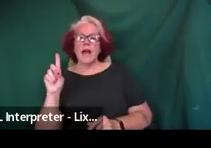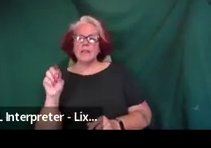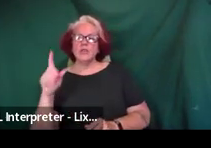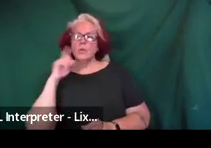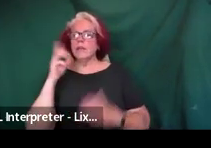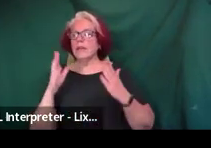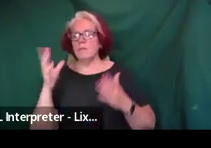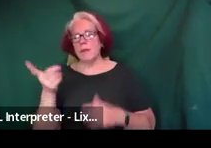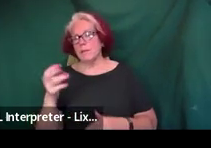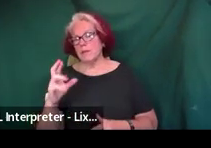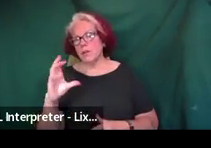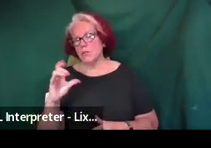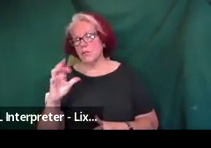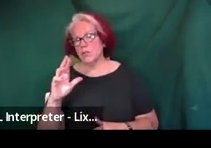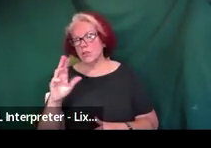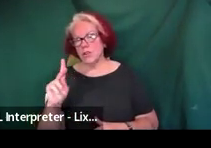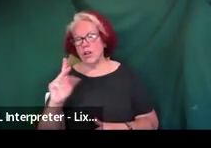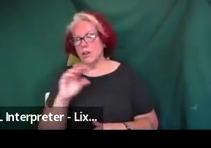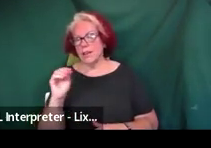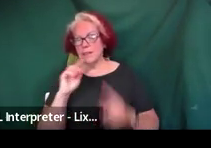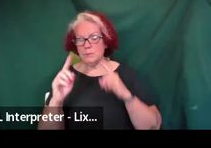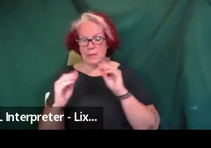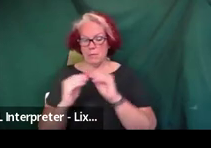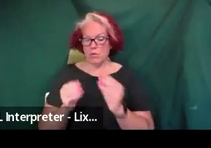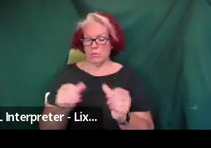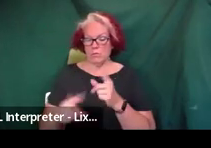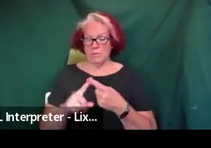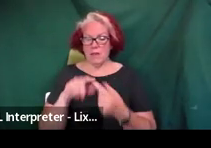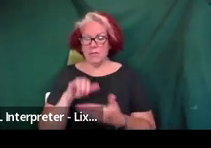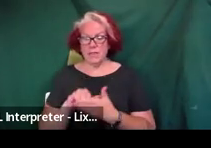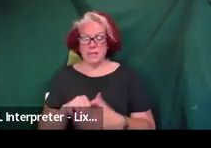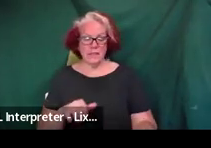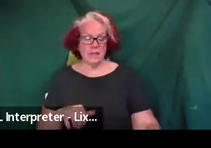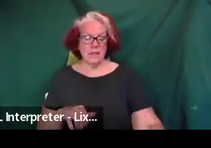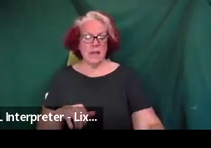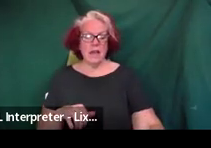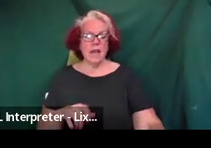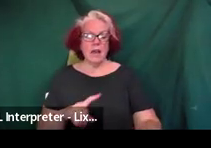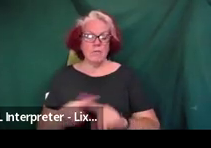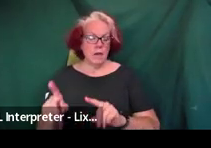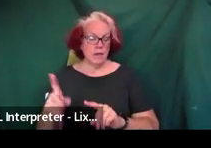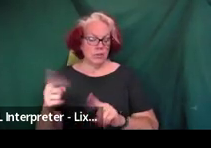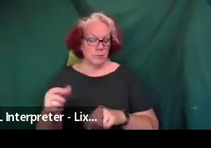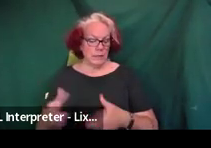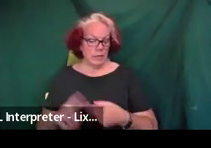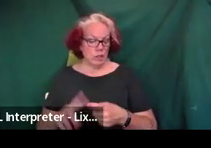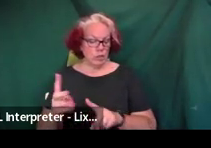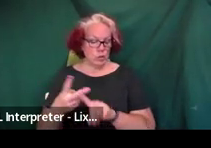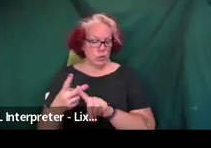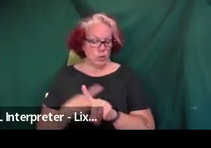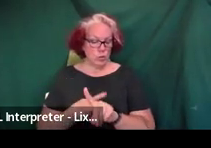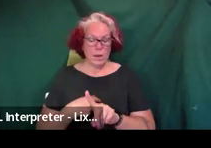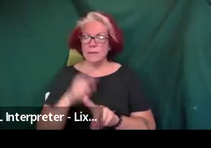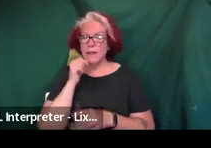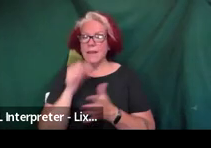Dr. Clark can speak more eloquently to this, but just being here 2 months, I am impressed by